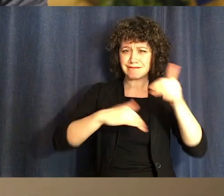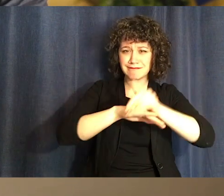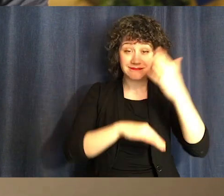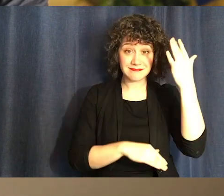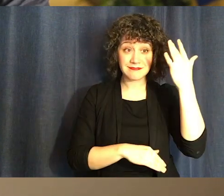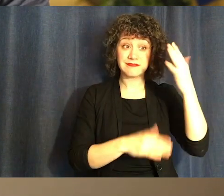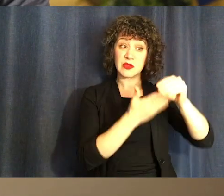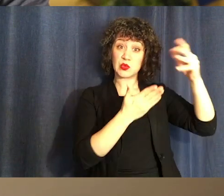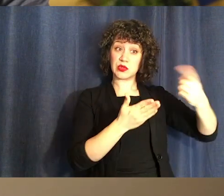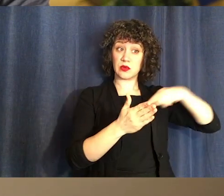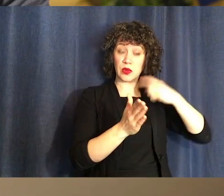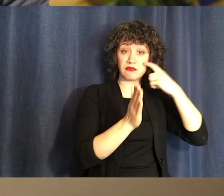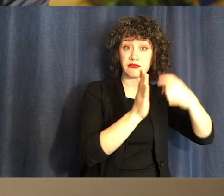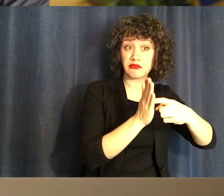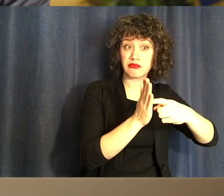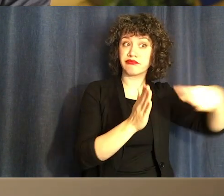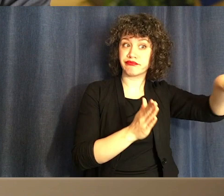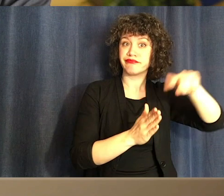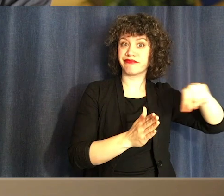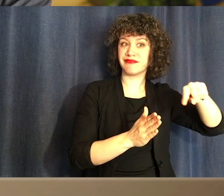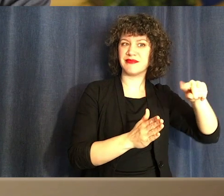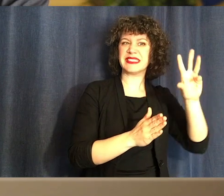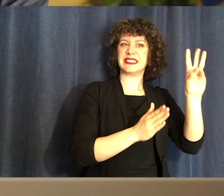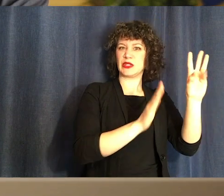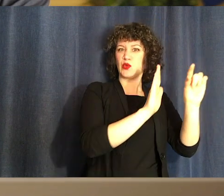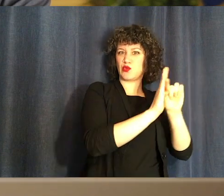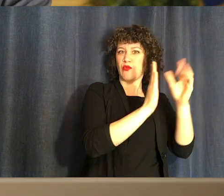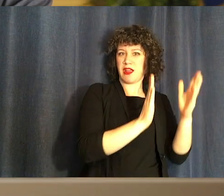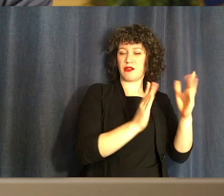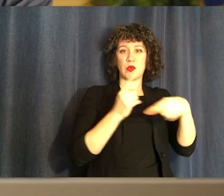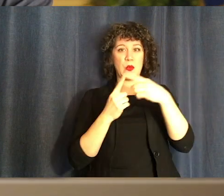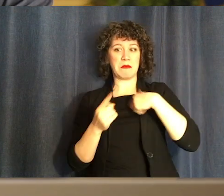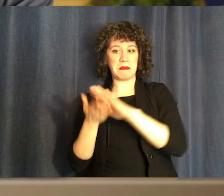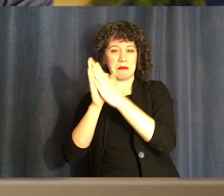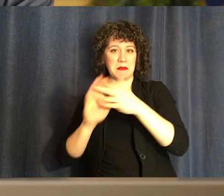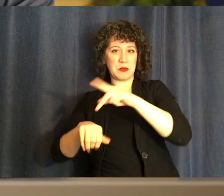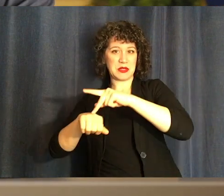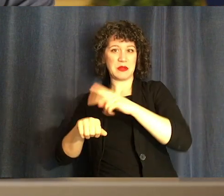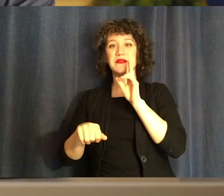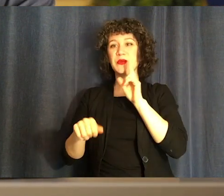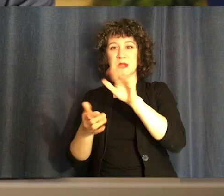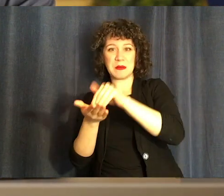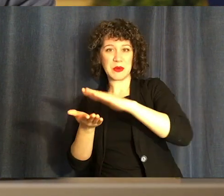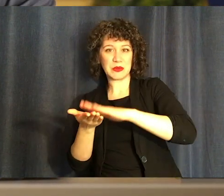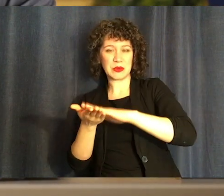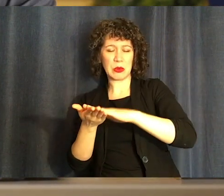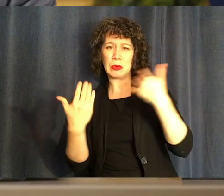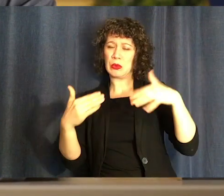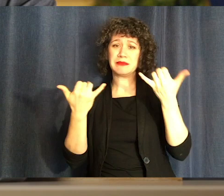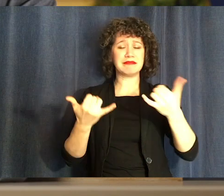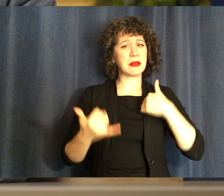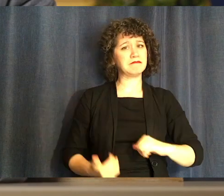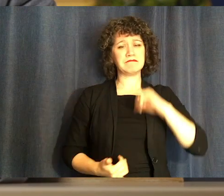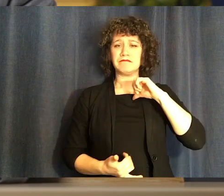The students we are recognizing were new sixth graders when I first became the principal at Houston Middle School. I consider it a privilege to be here